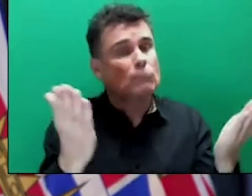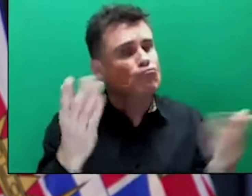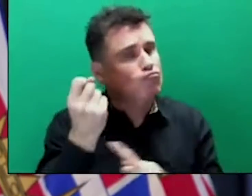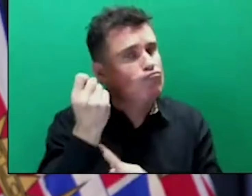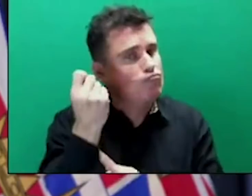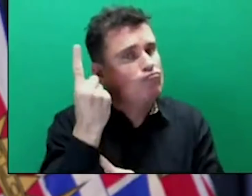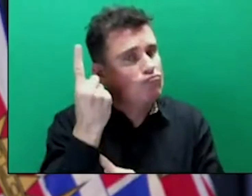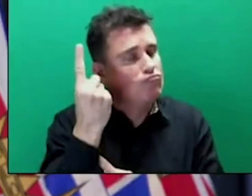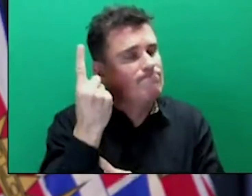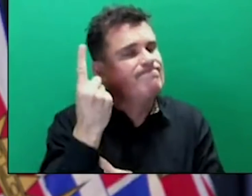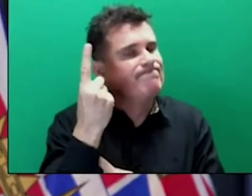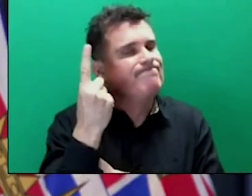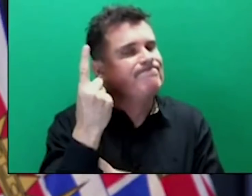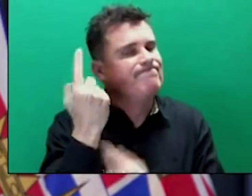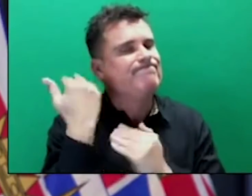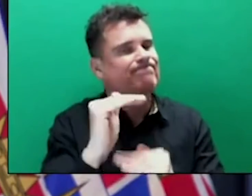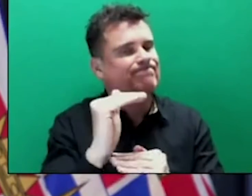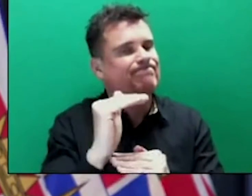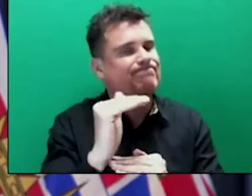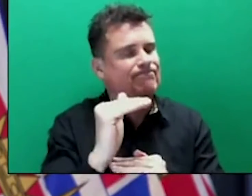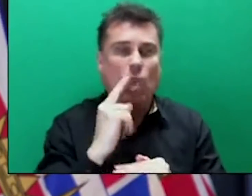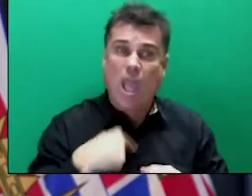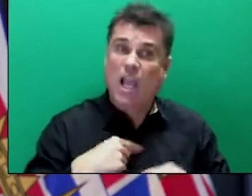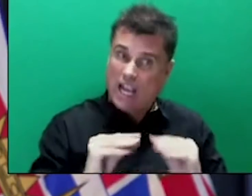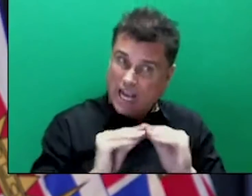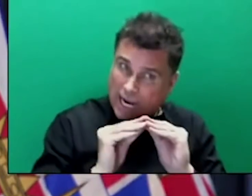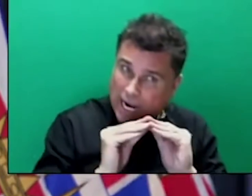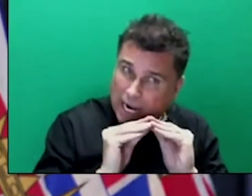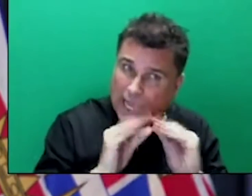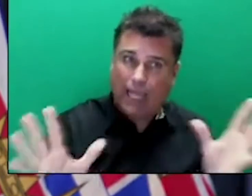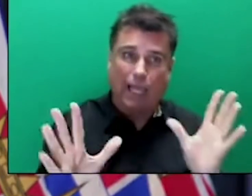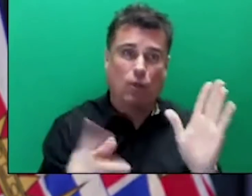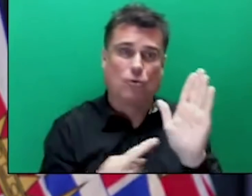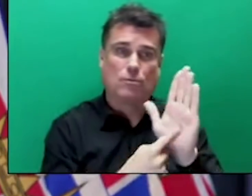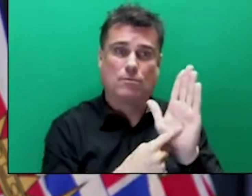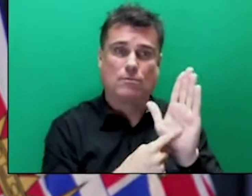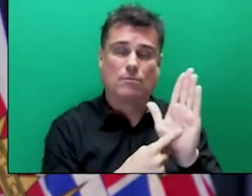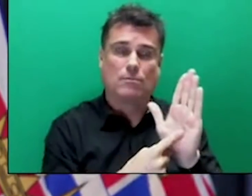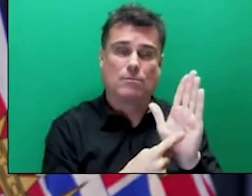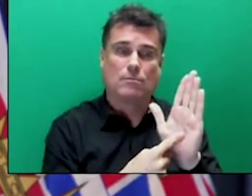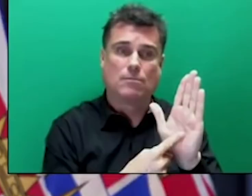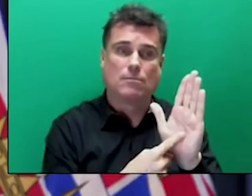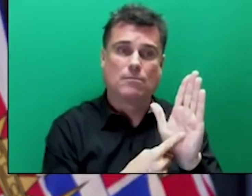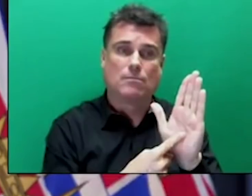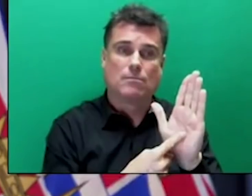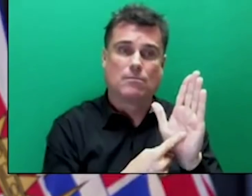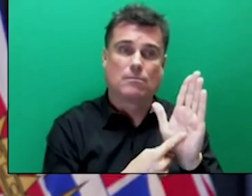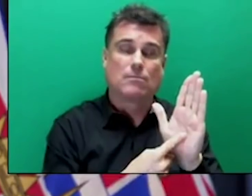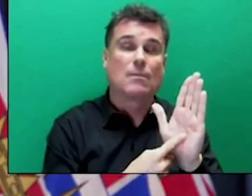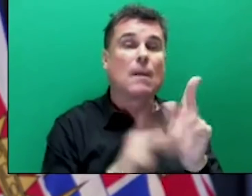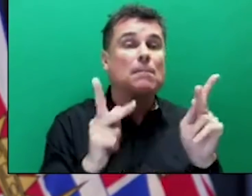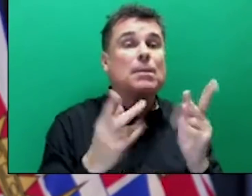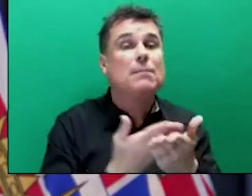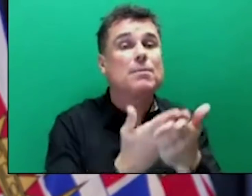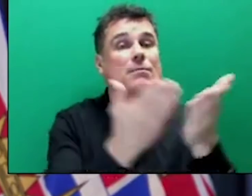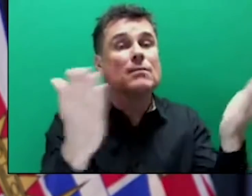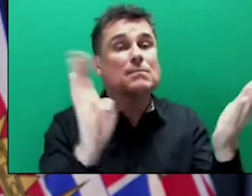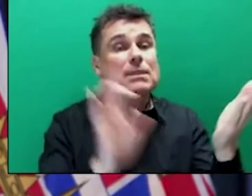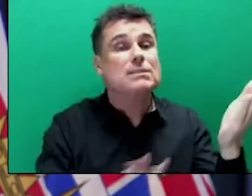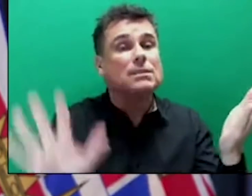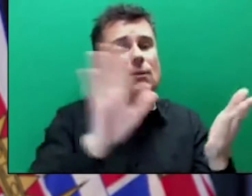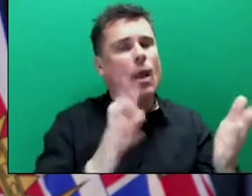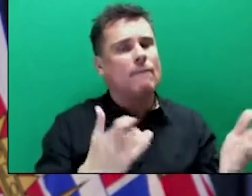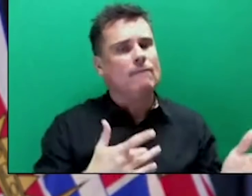without qualms, no, I'm sorry, I can't come. There are some people that don't understand it. I think about